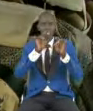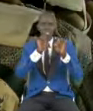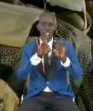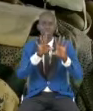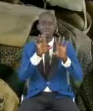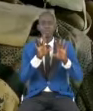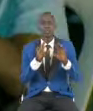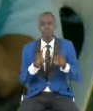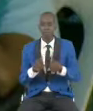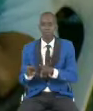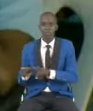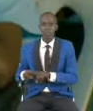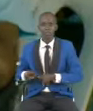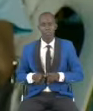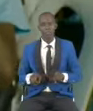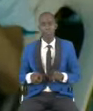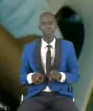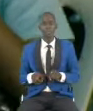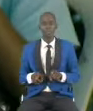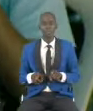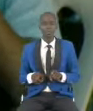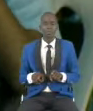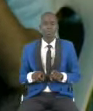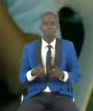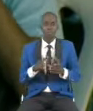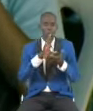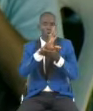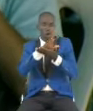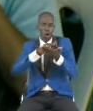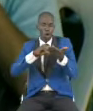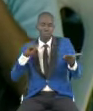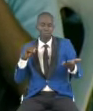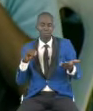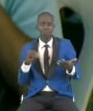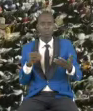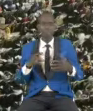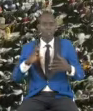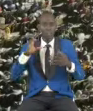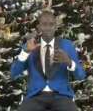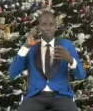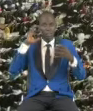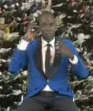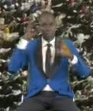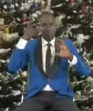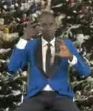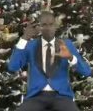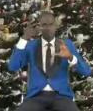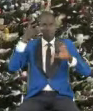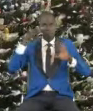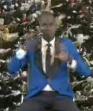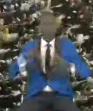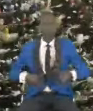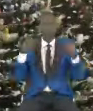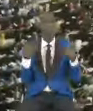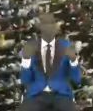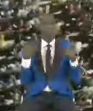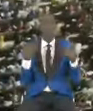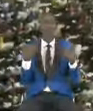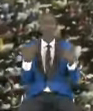variance, emulations, wrath, strife, seditions, heresies.